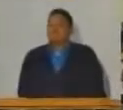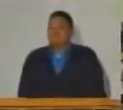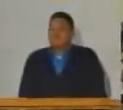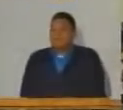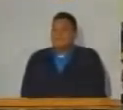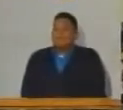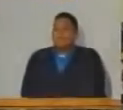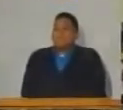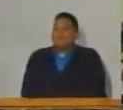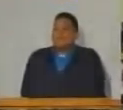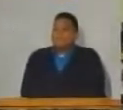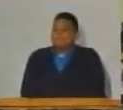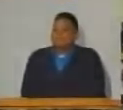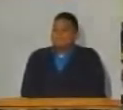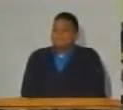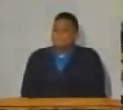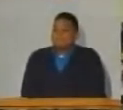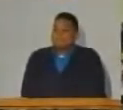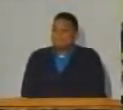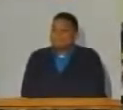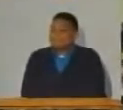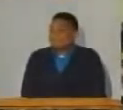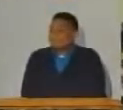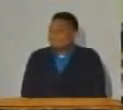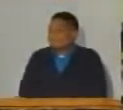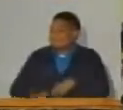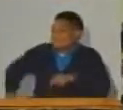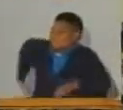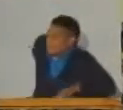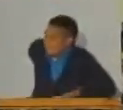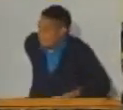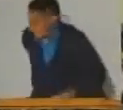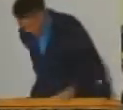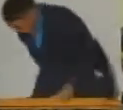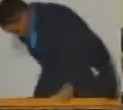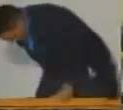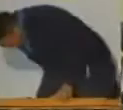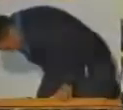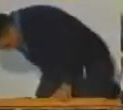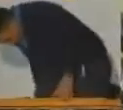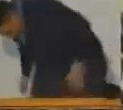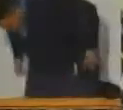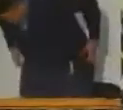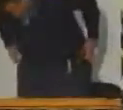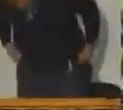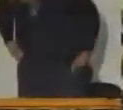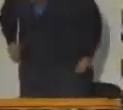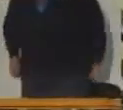Thank you.